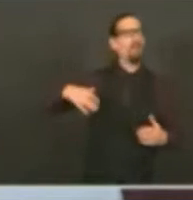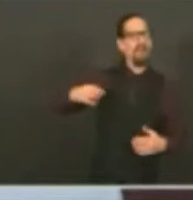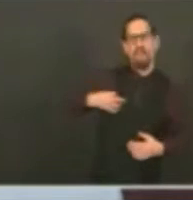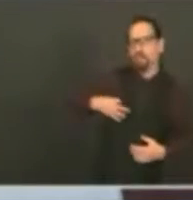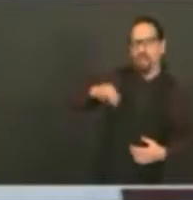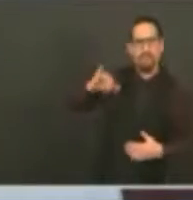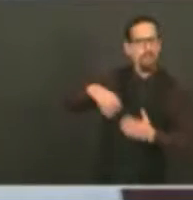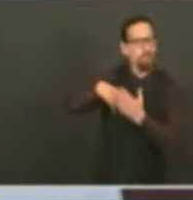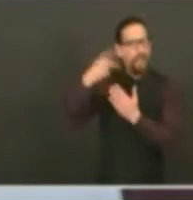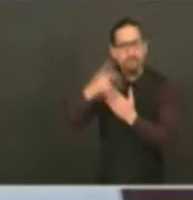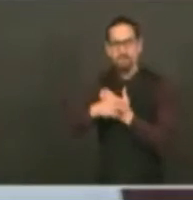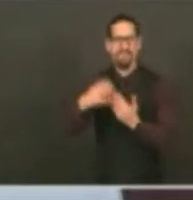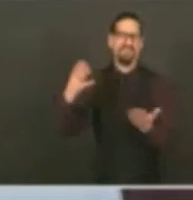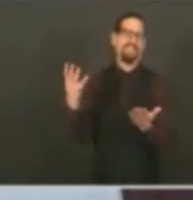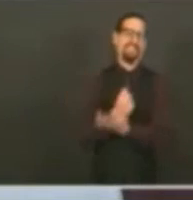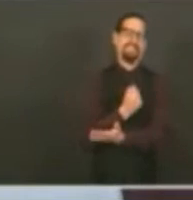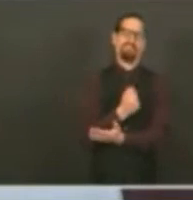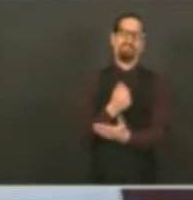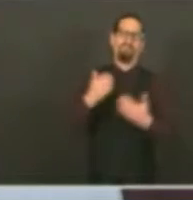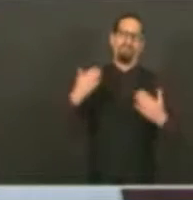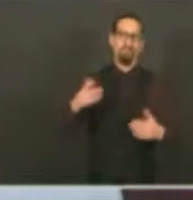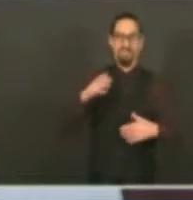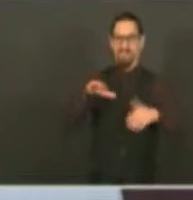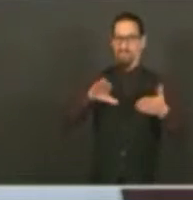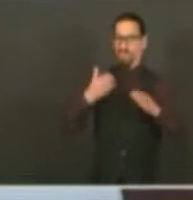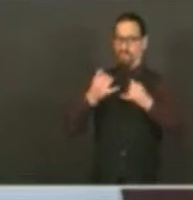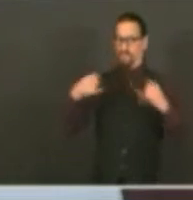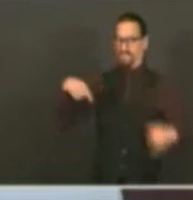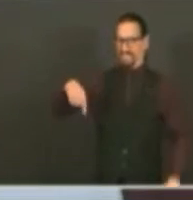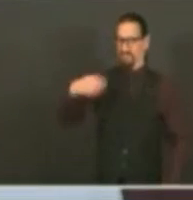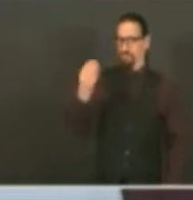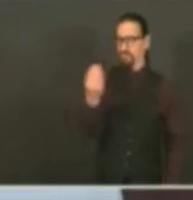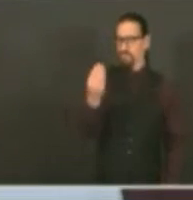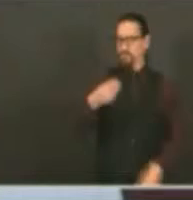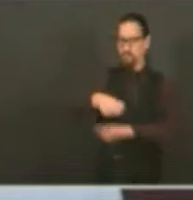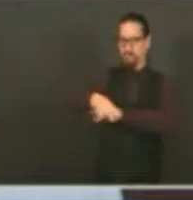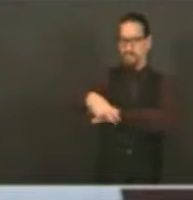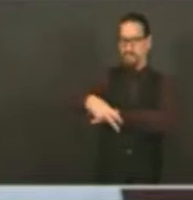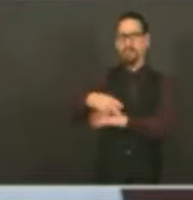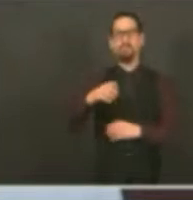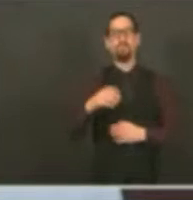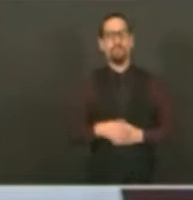your check to cover you for 3 full weeks of your lost revenue.